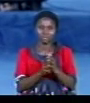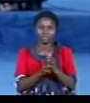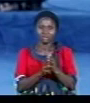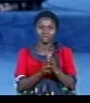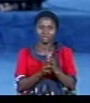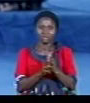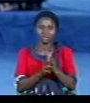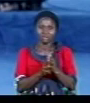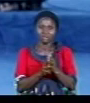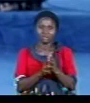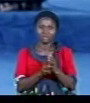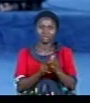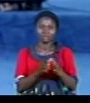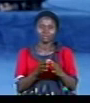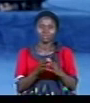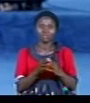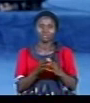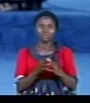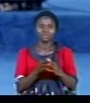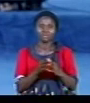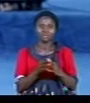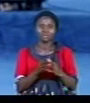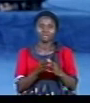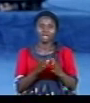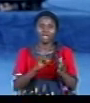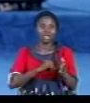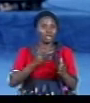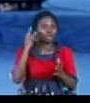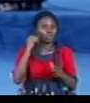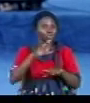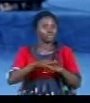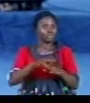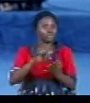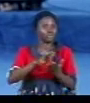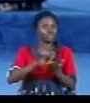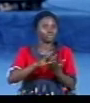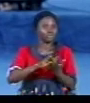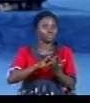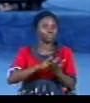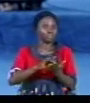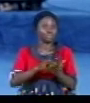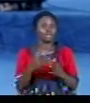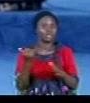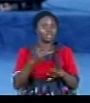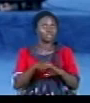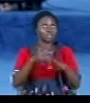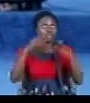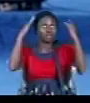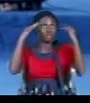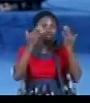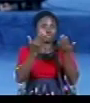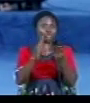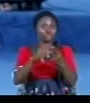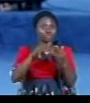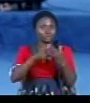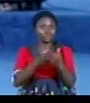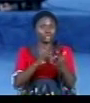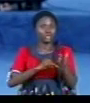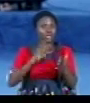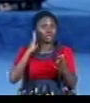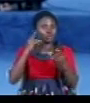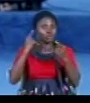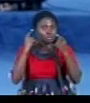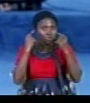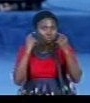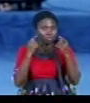and buy drugs. So I was on drug. Anytime the rain wants to fall like this, I would have gone and buy my drug in case, because